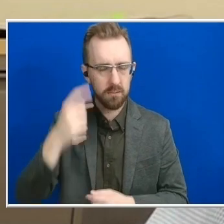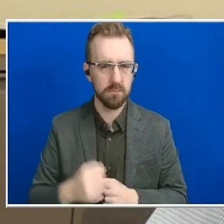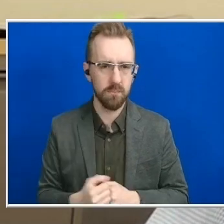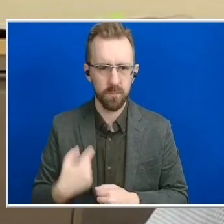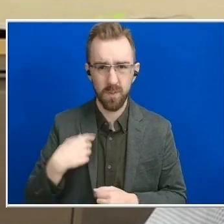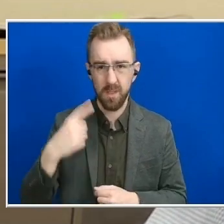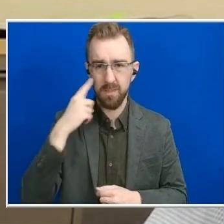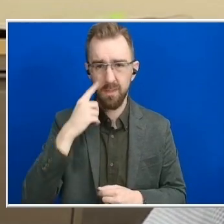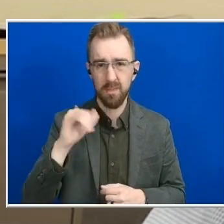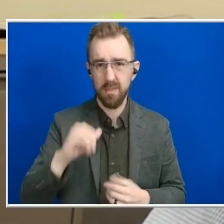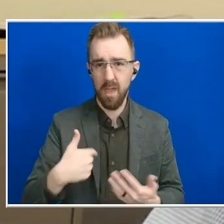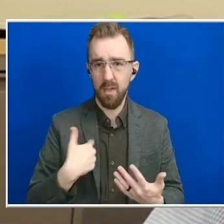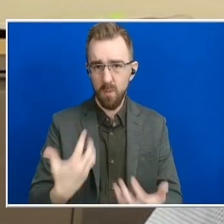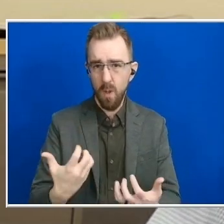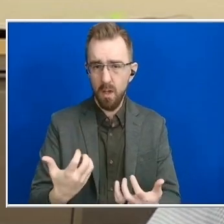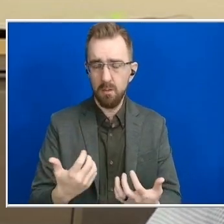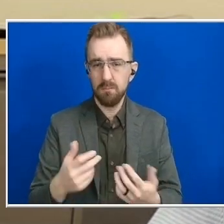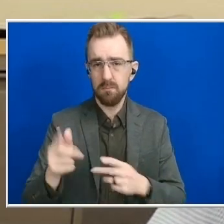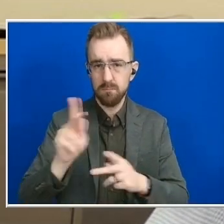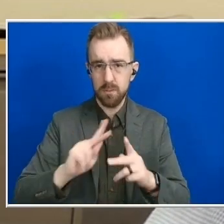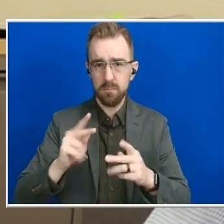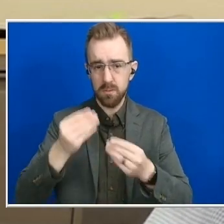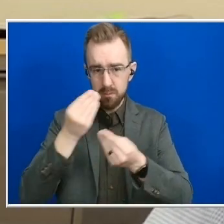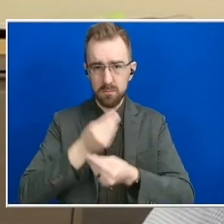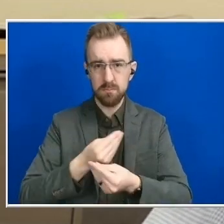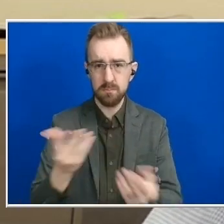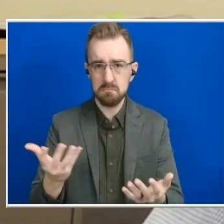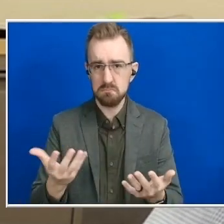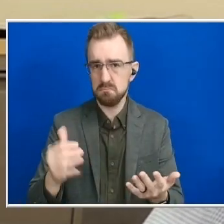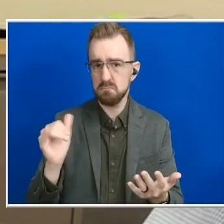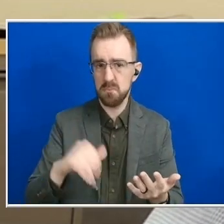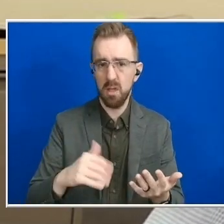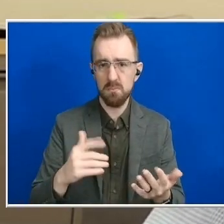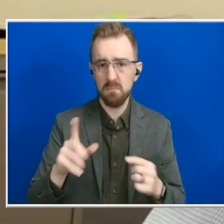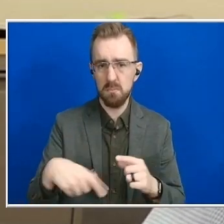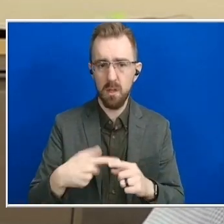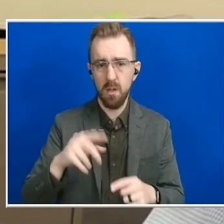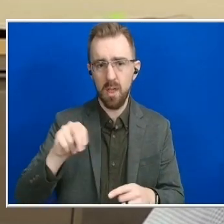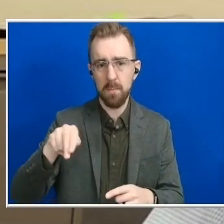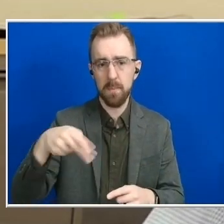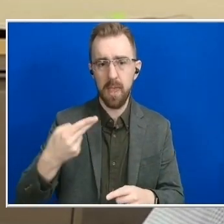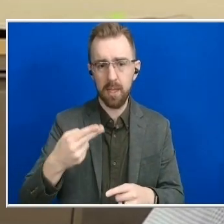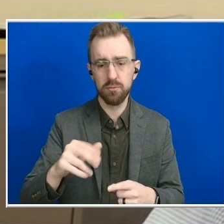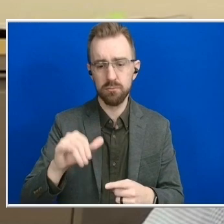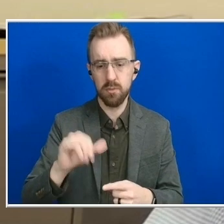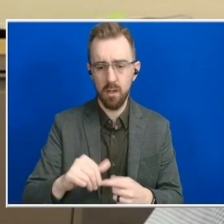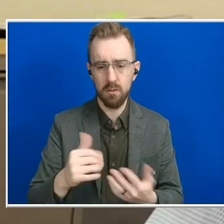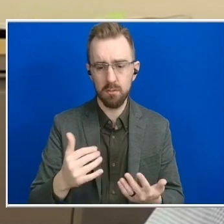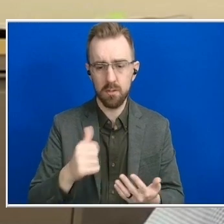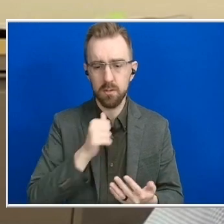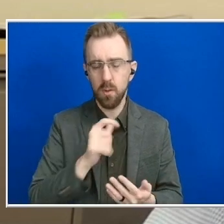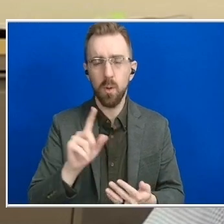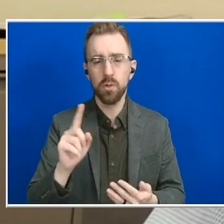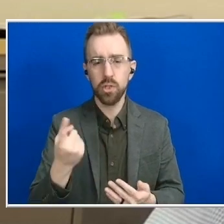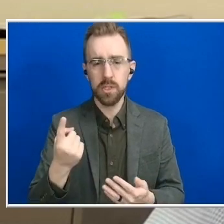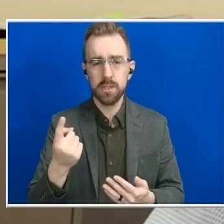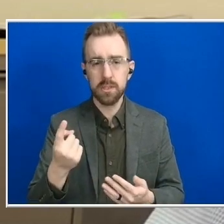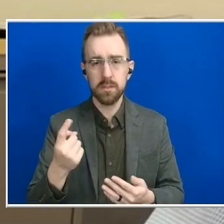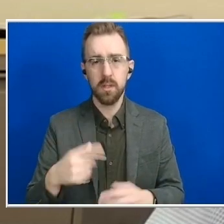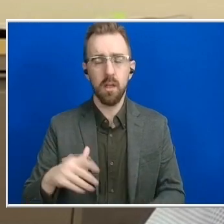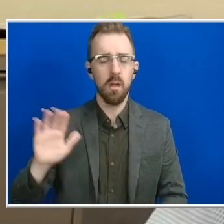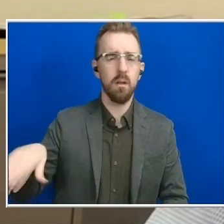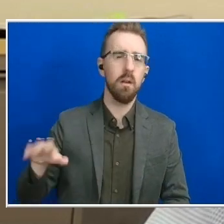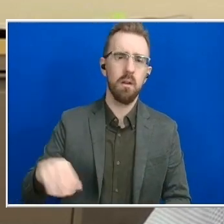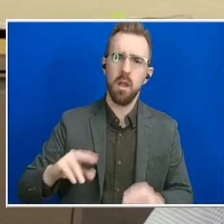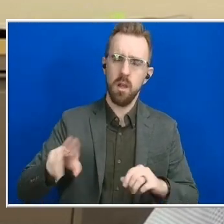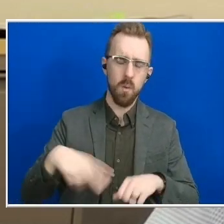want people to know about NPH, is that don't just blow your symptoms off as normal